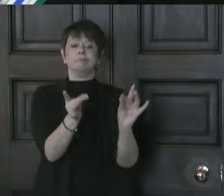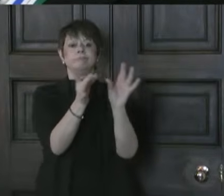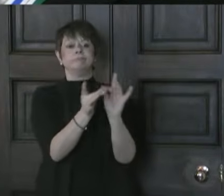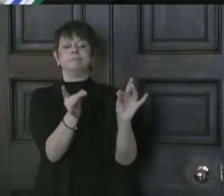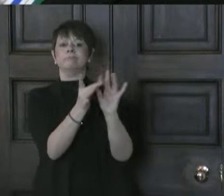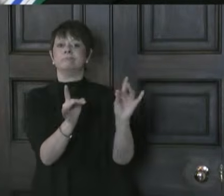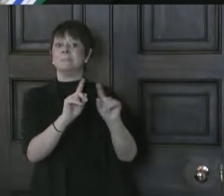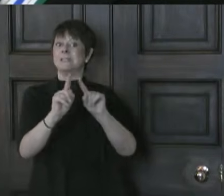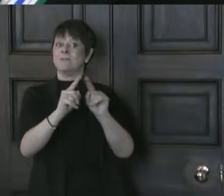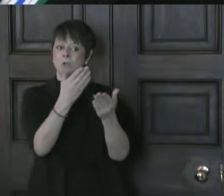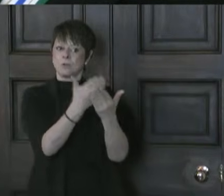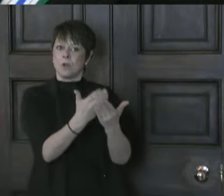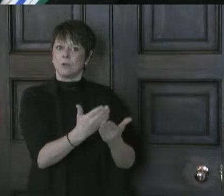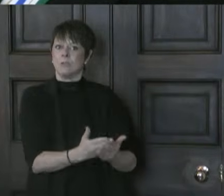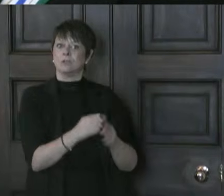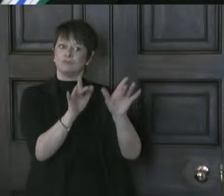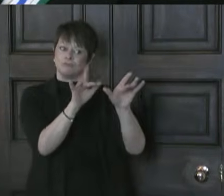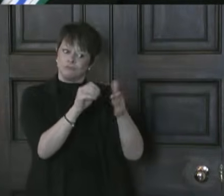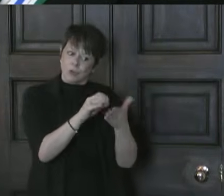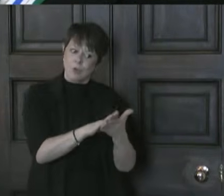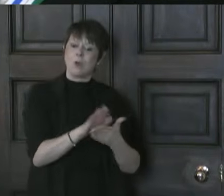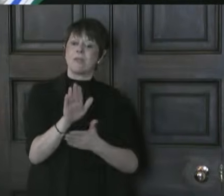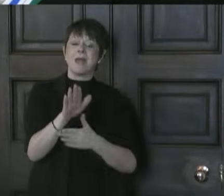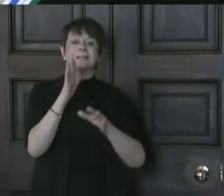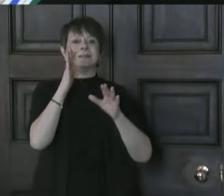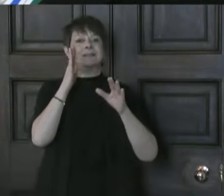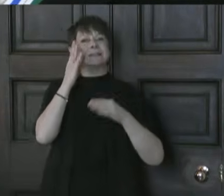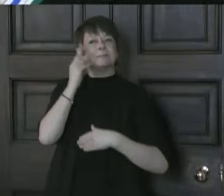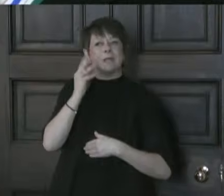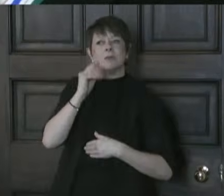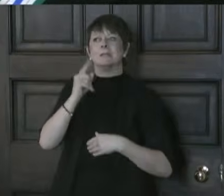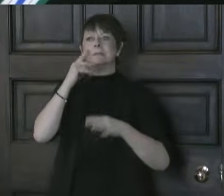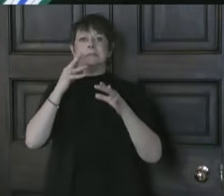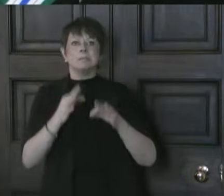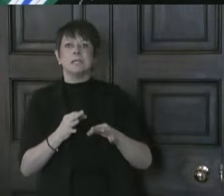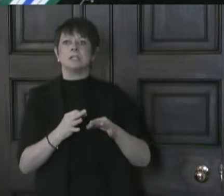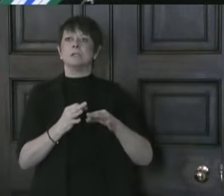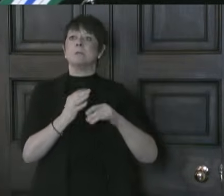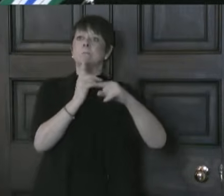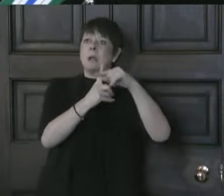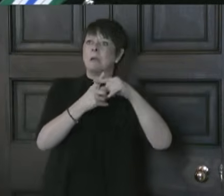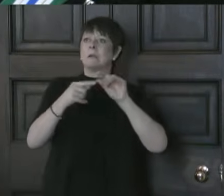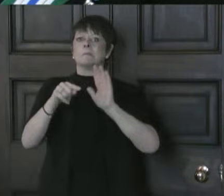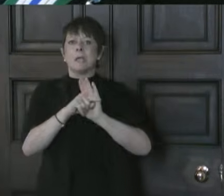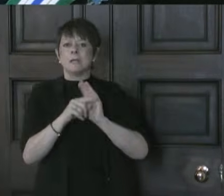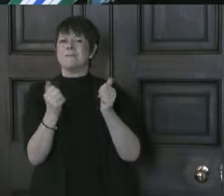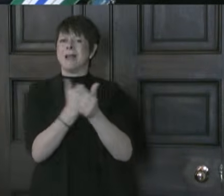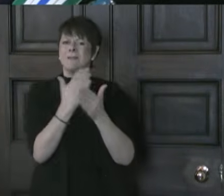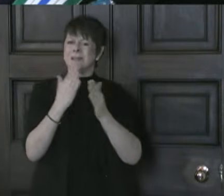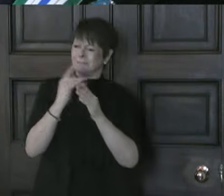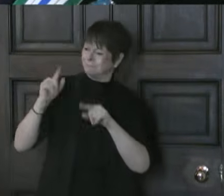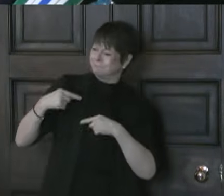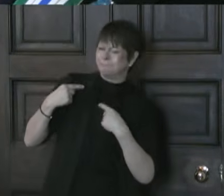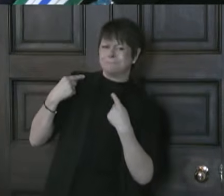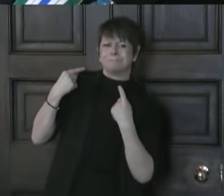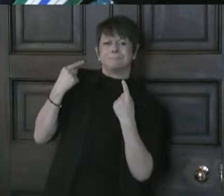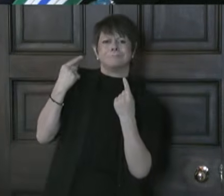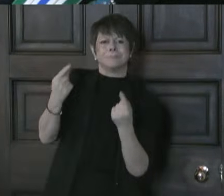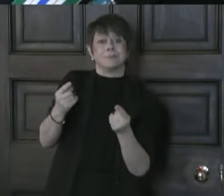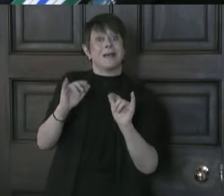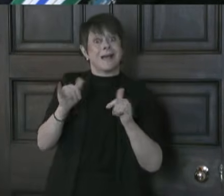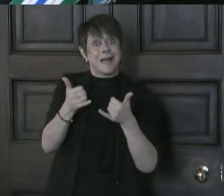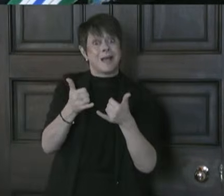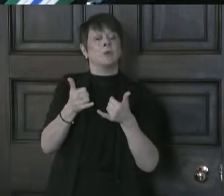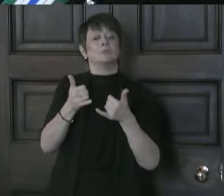that record the experiences, decisions, and ups and downs of a continuing quest to secure the rights of persons